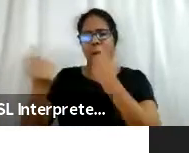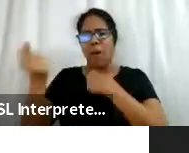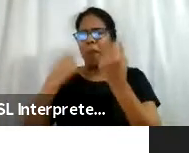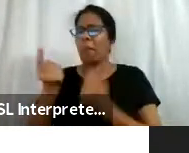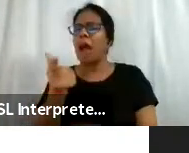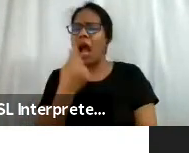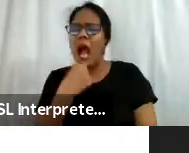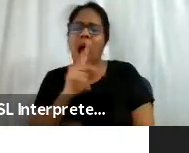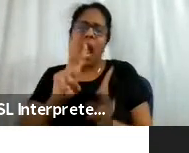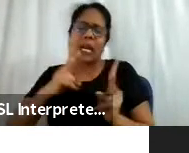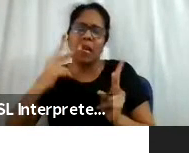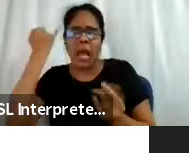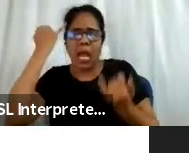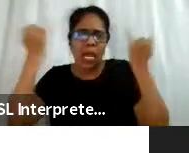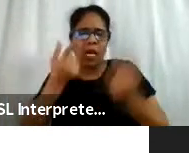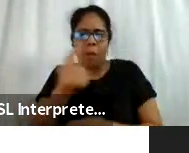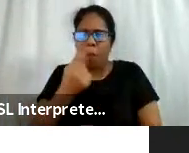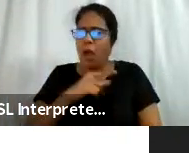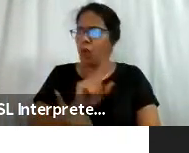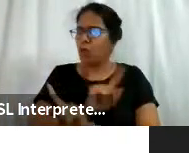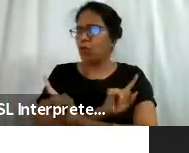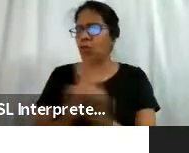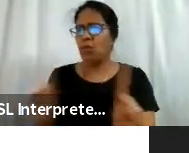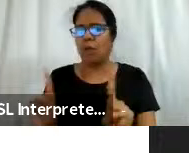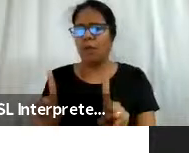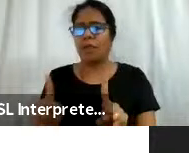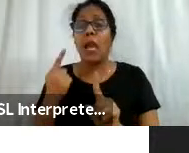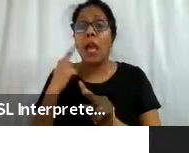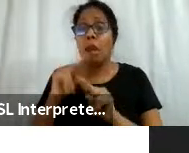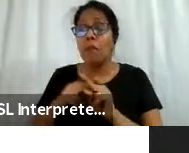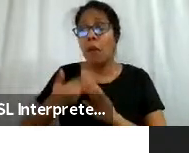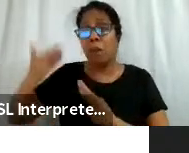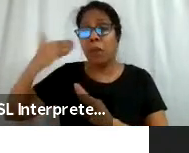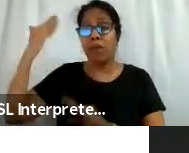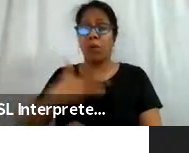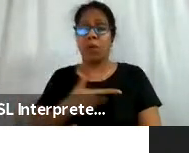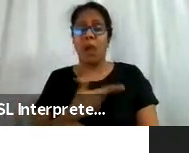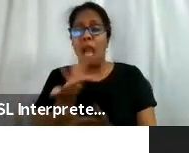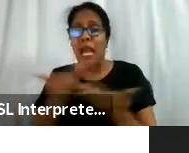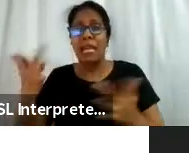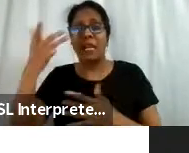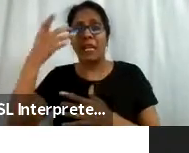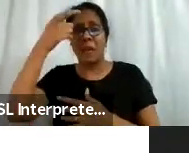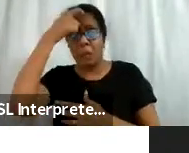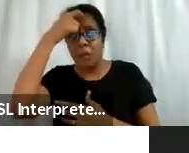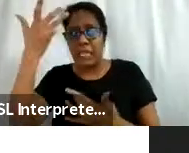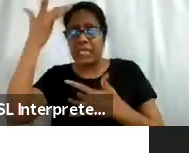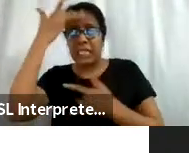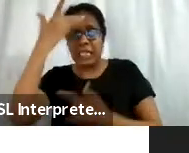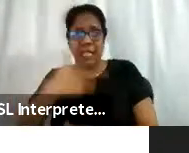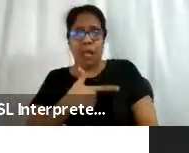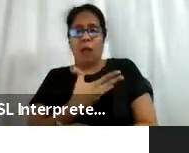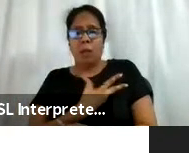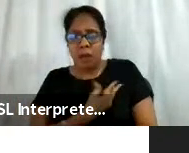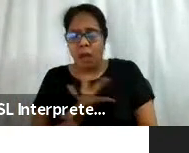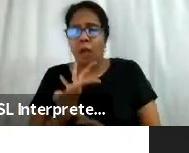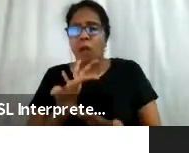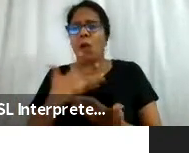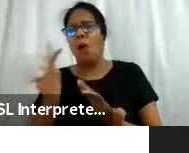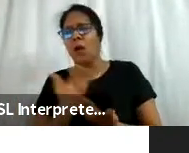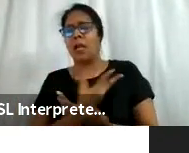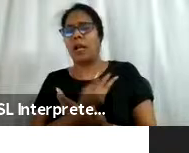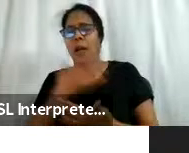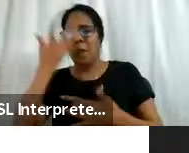somebody who's had earlier problems like cardiovascular disease or any other problems with the hormones, or